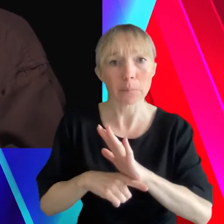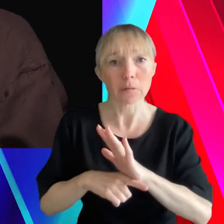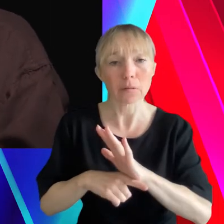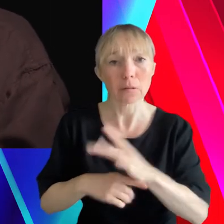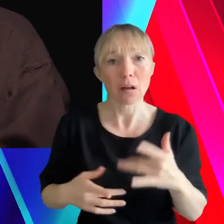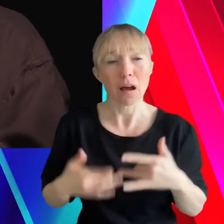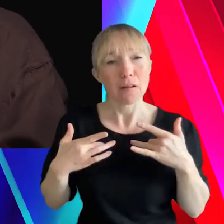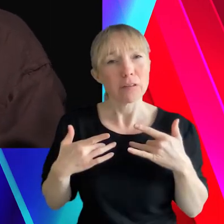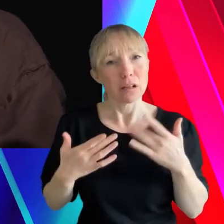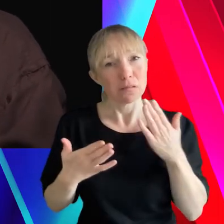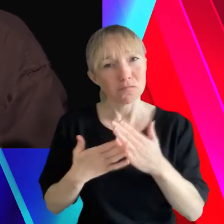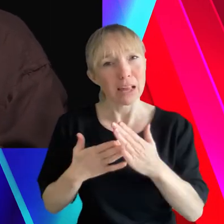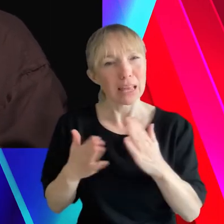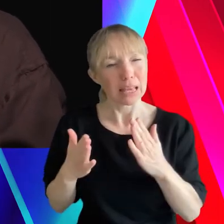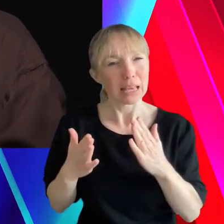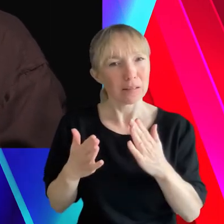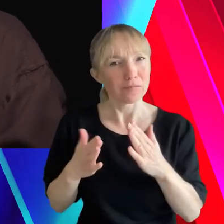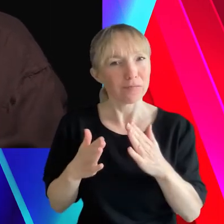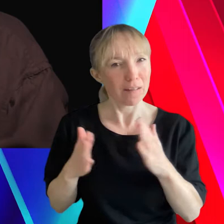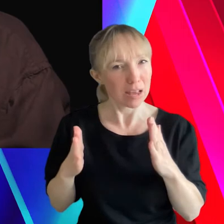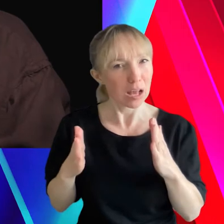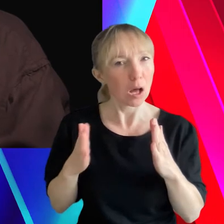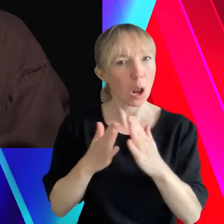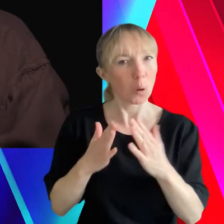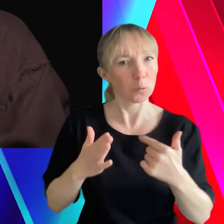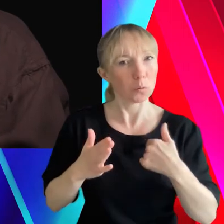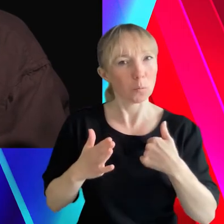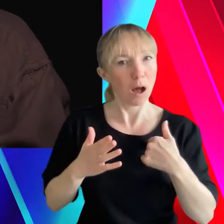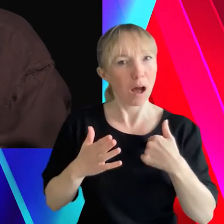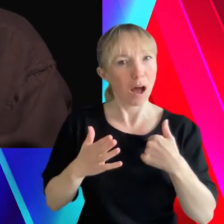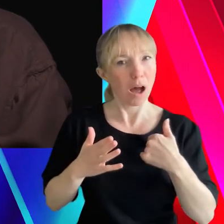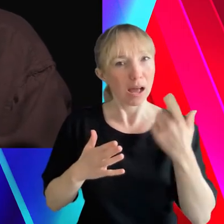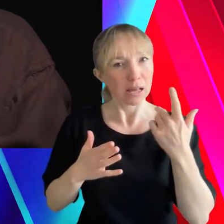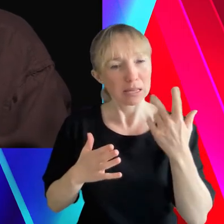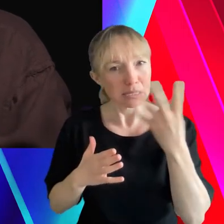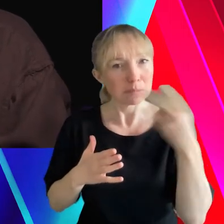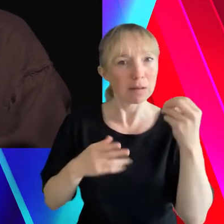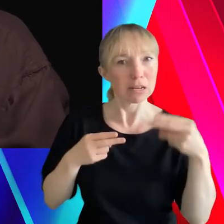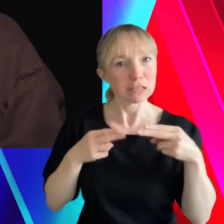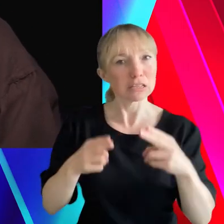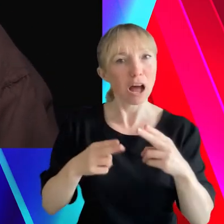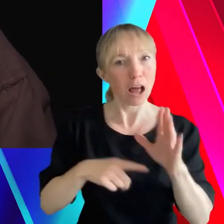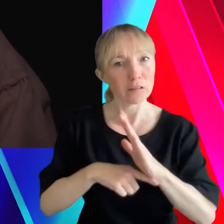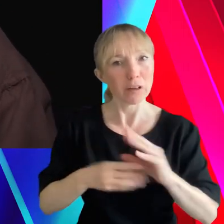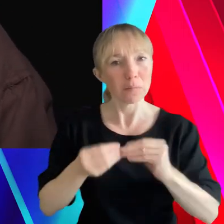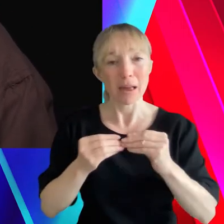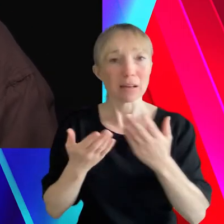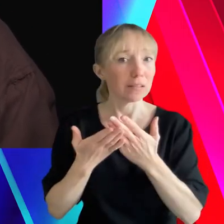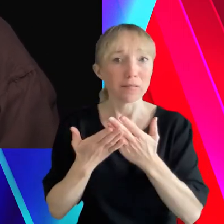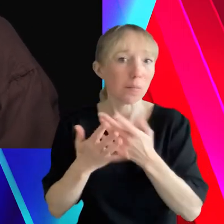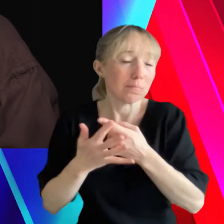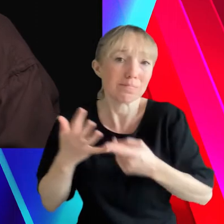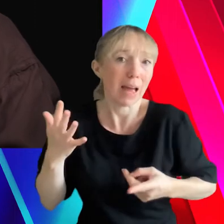are as close to my kind of spirit of filmmaking as any filmmaker I